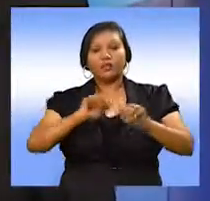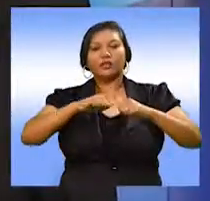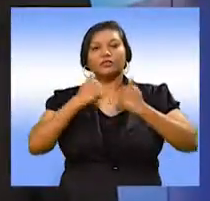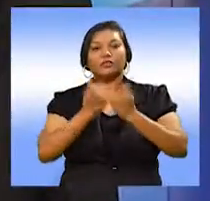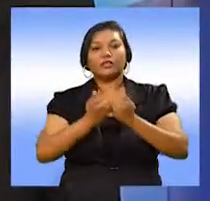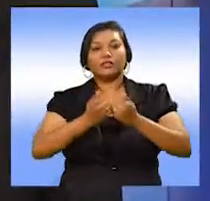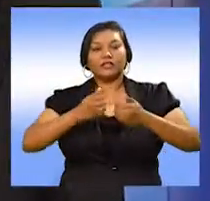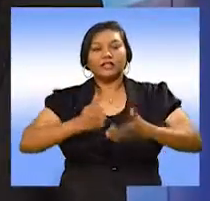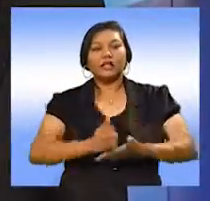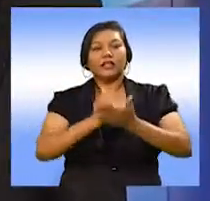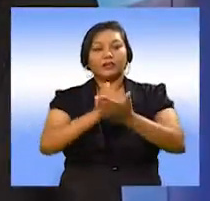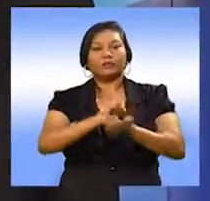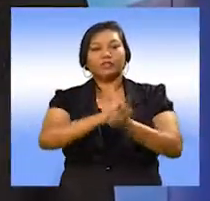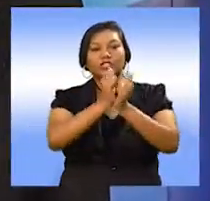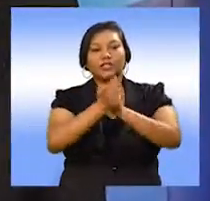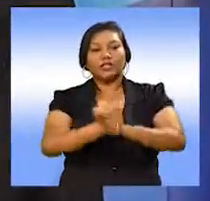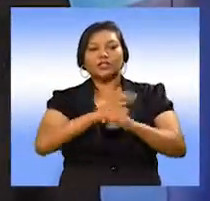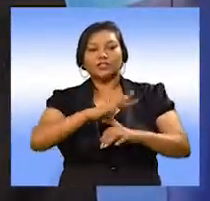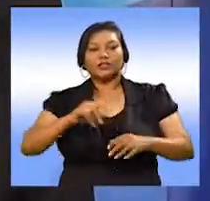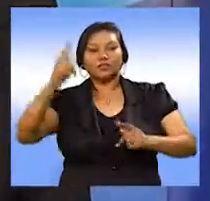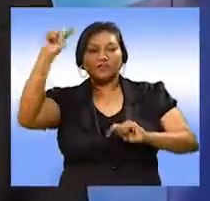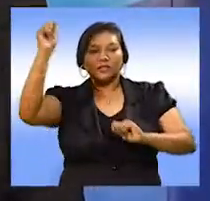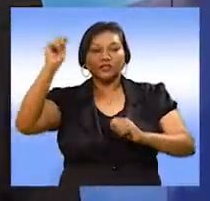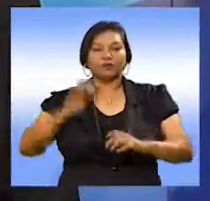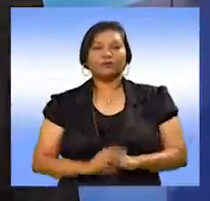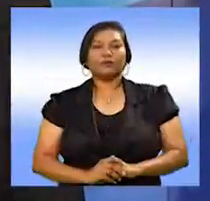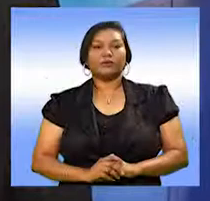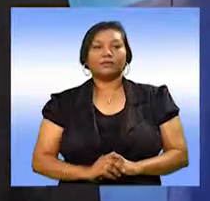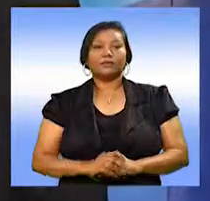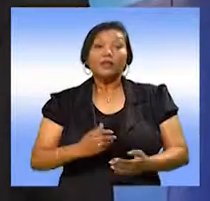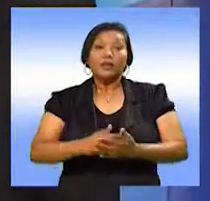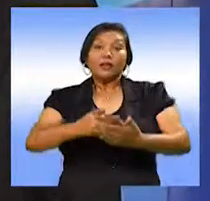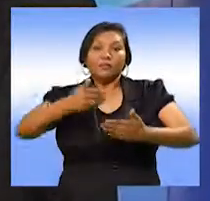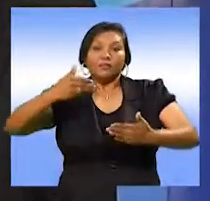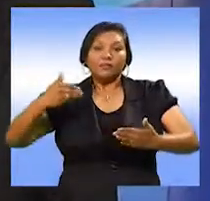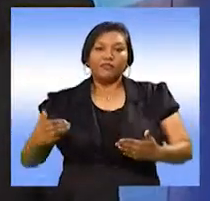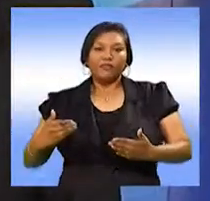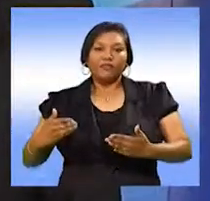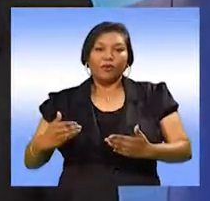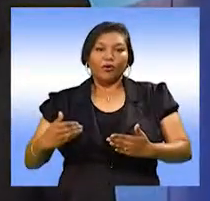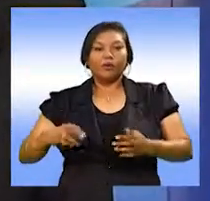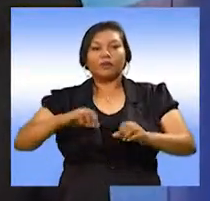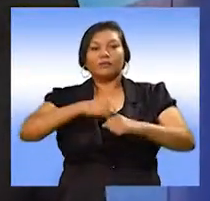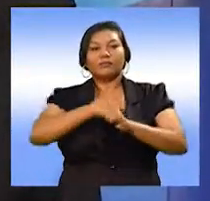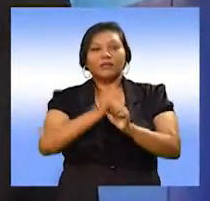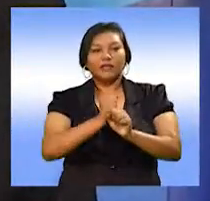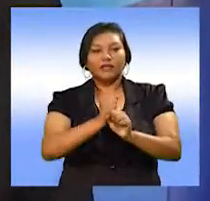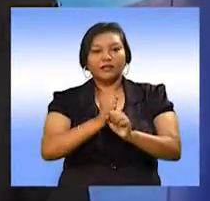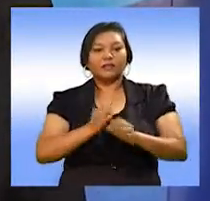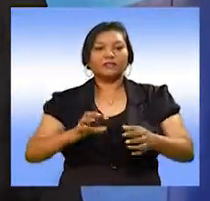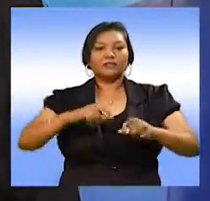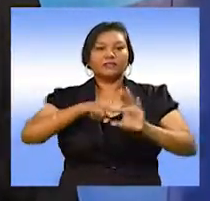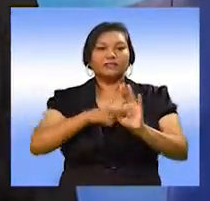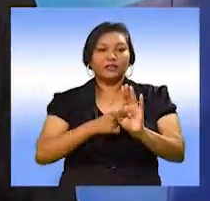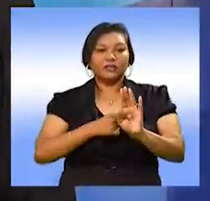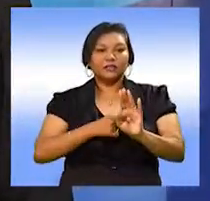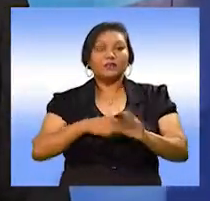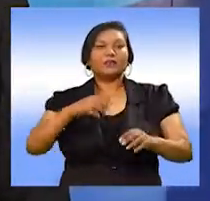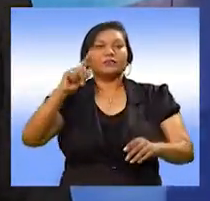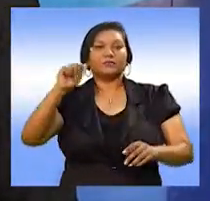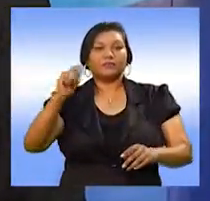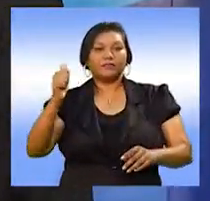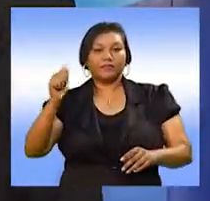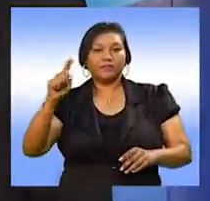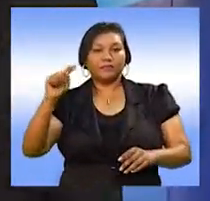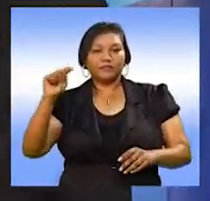current liberalized state. Before the liberalization of the telecommunications and broadcasting sector,